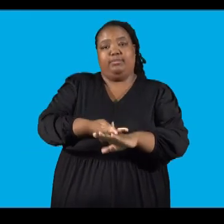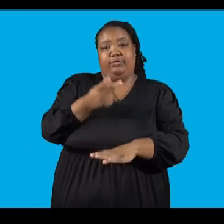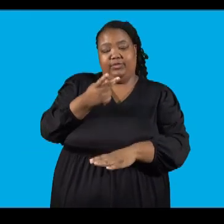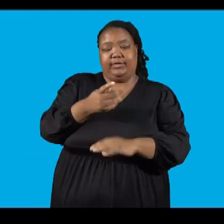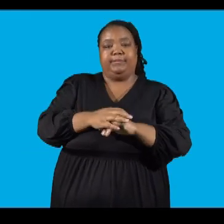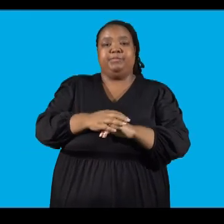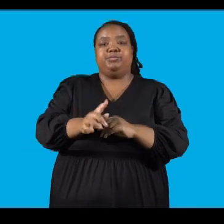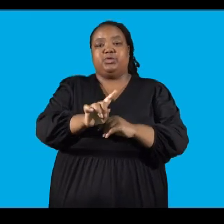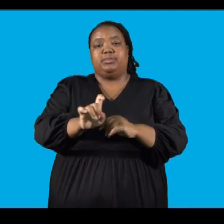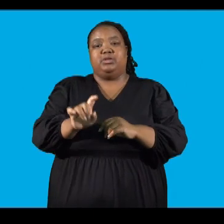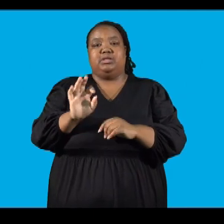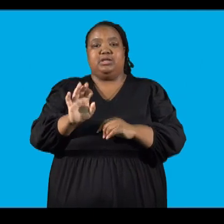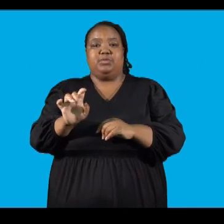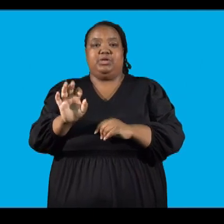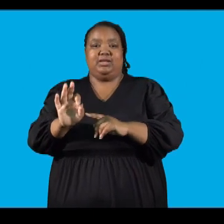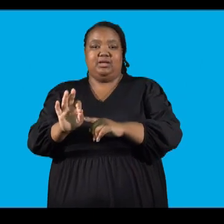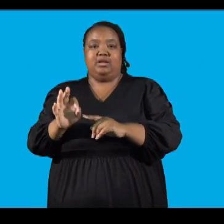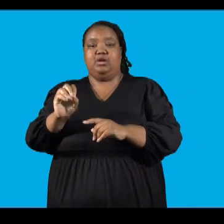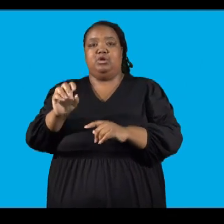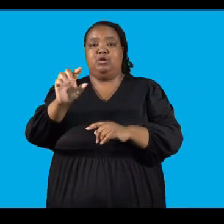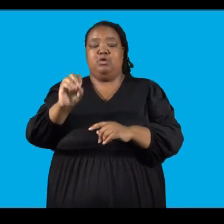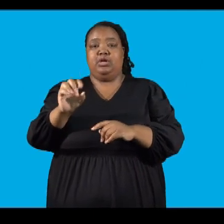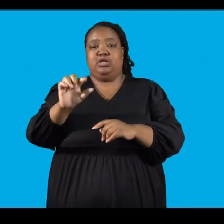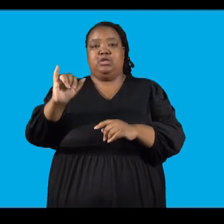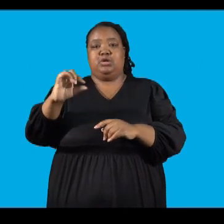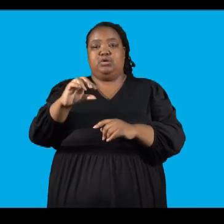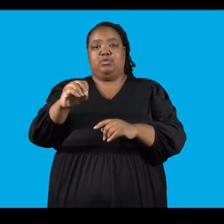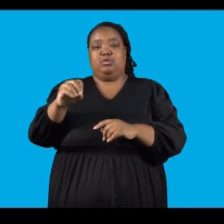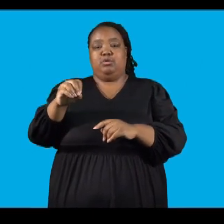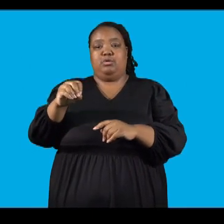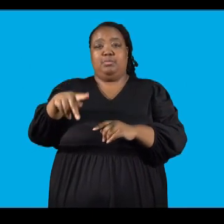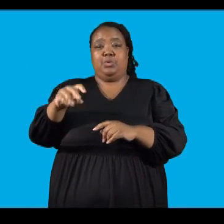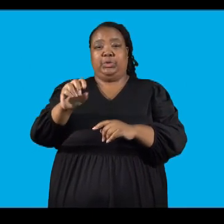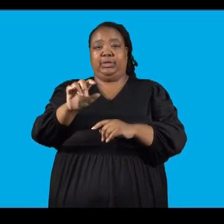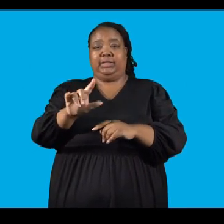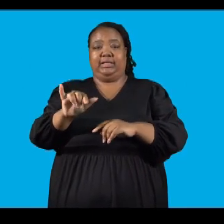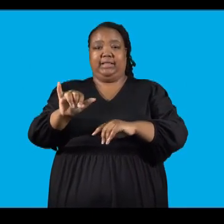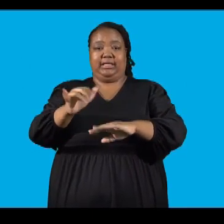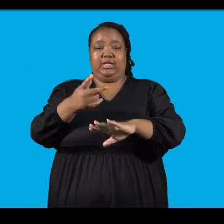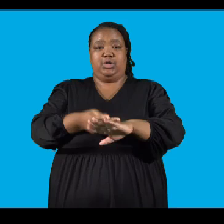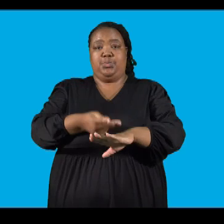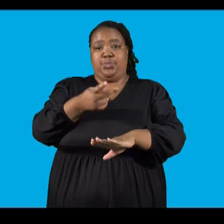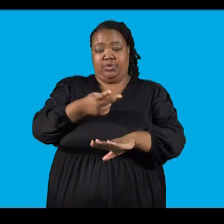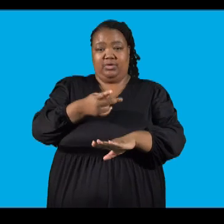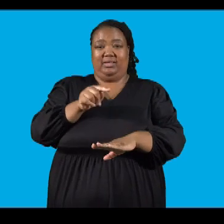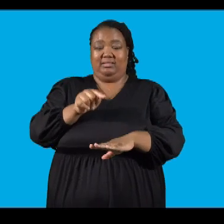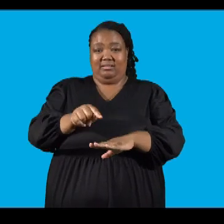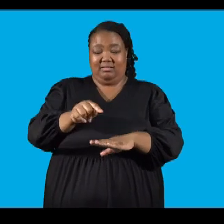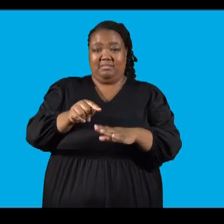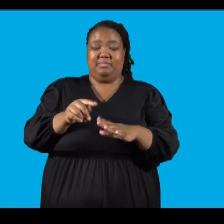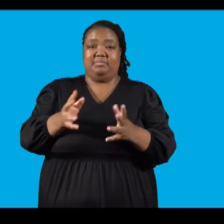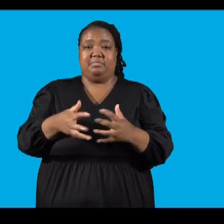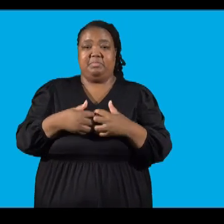profit. 1.3.3, the oligopolist product is homogeneous, where in that market